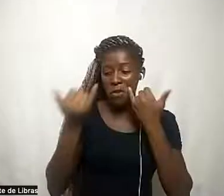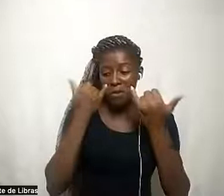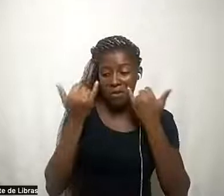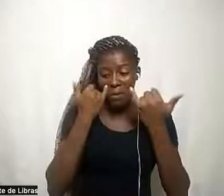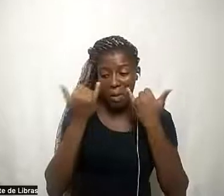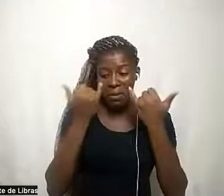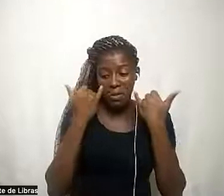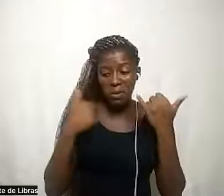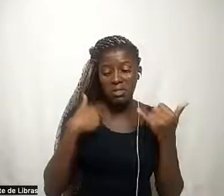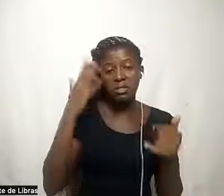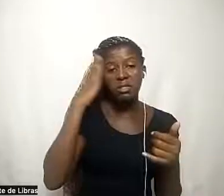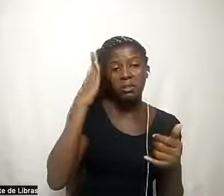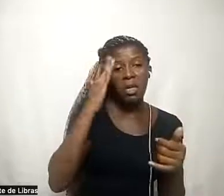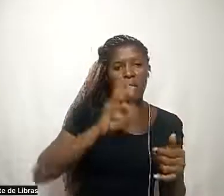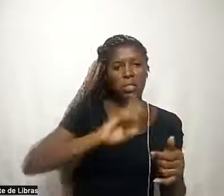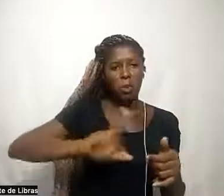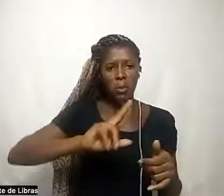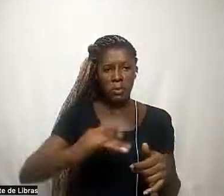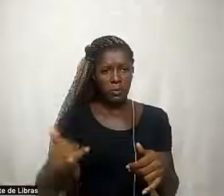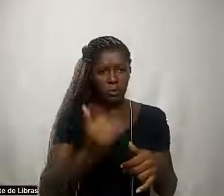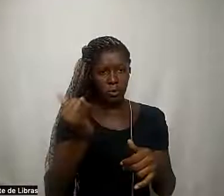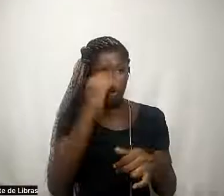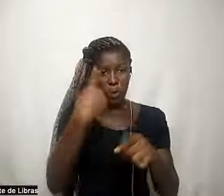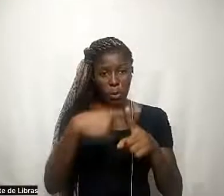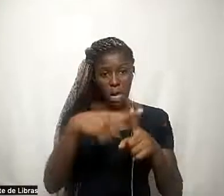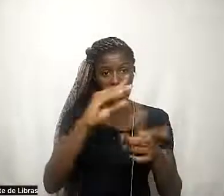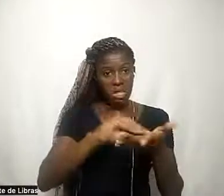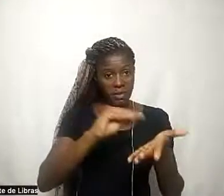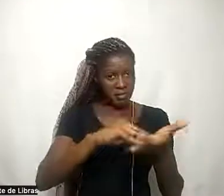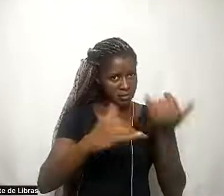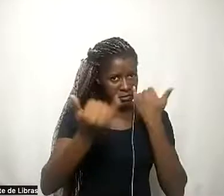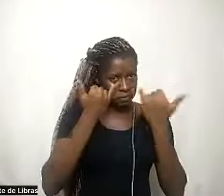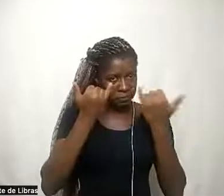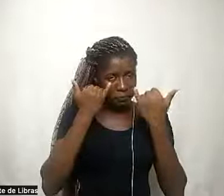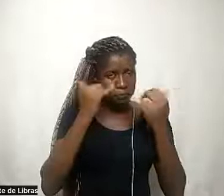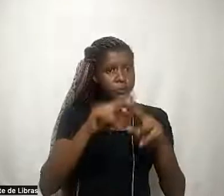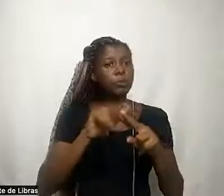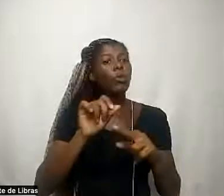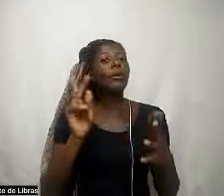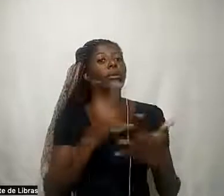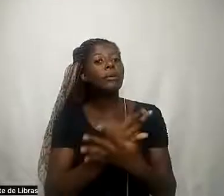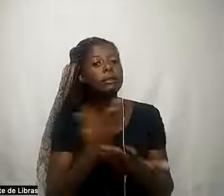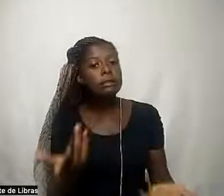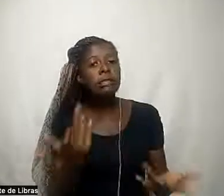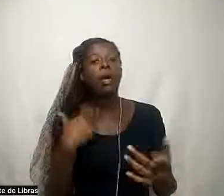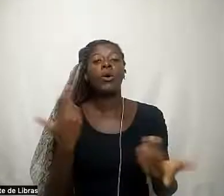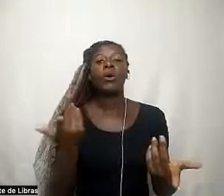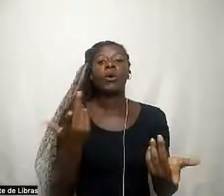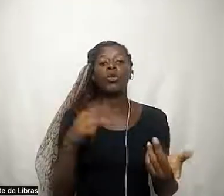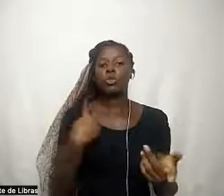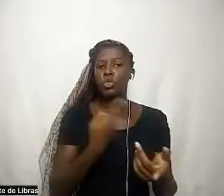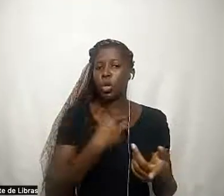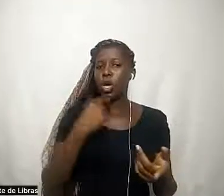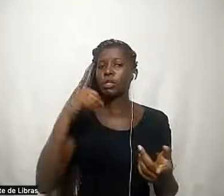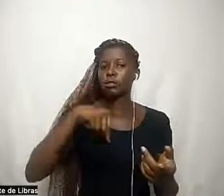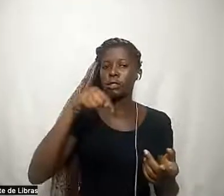of extinction. There were very little information worldwide, and people didn't pay much attention to this species because of the